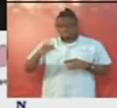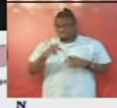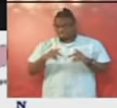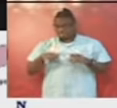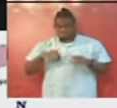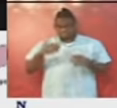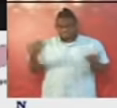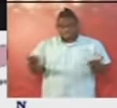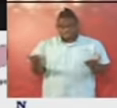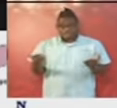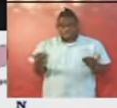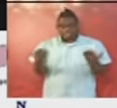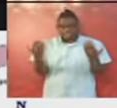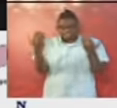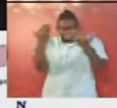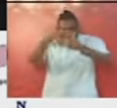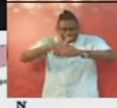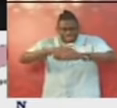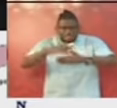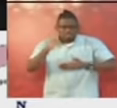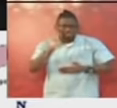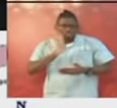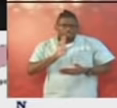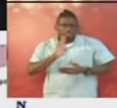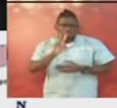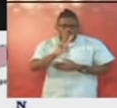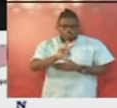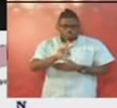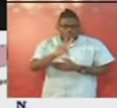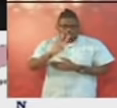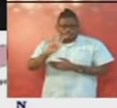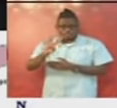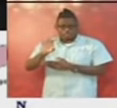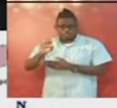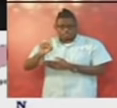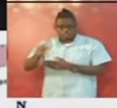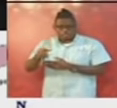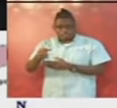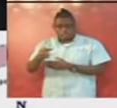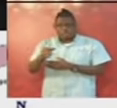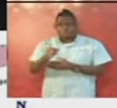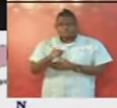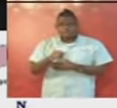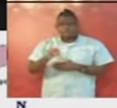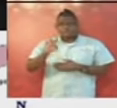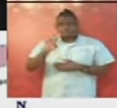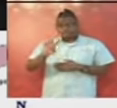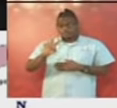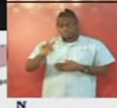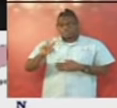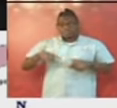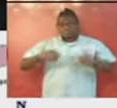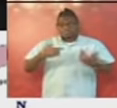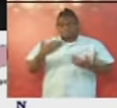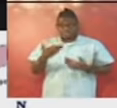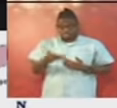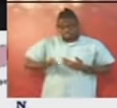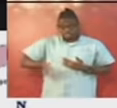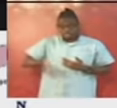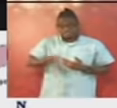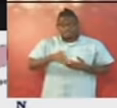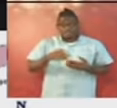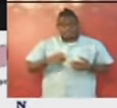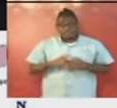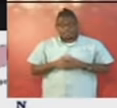Caroni, shows 240,000 to 242,000 roughly people in that particular county, which is the most